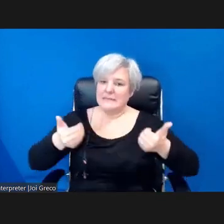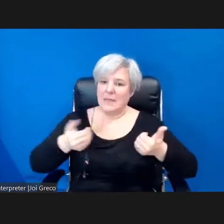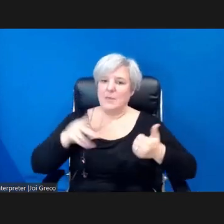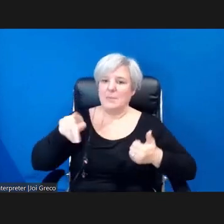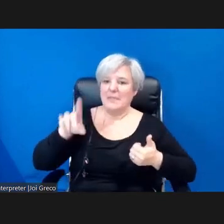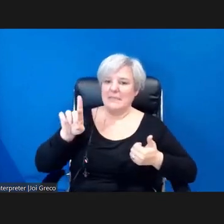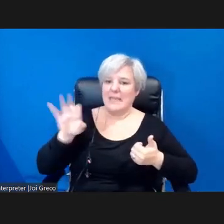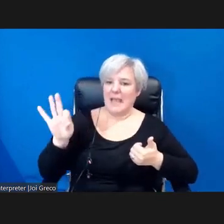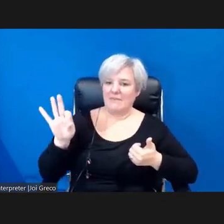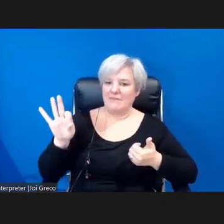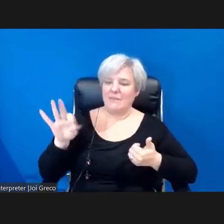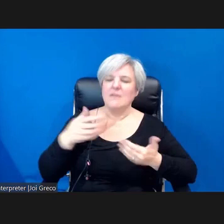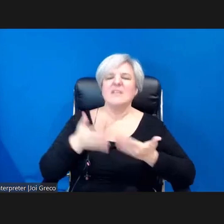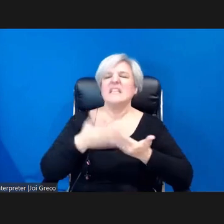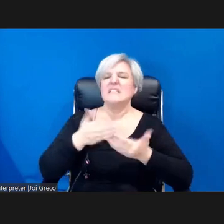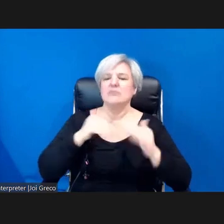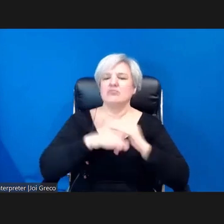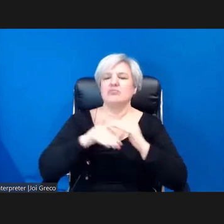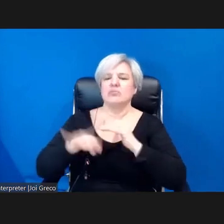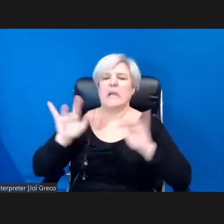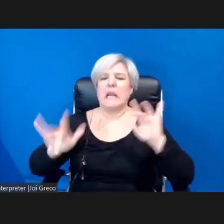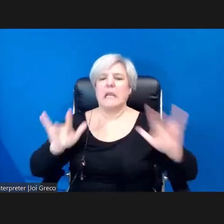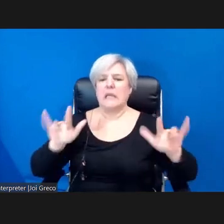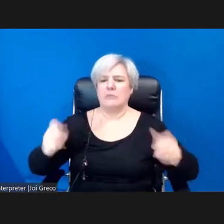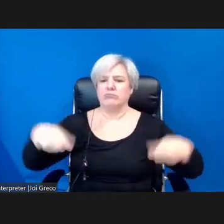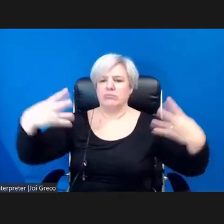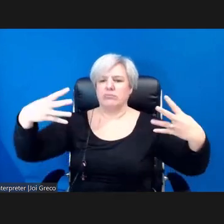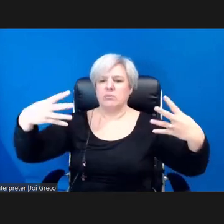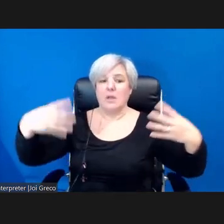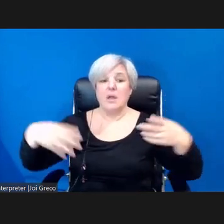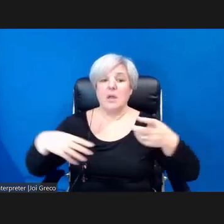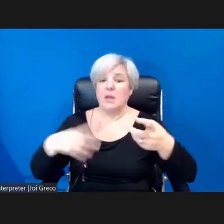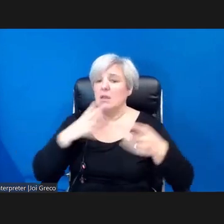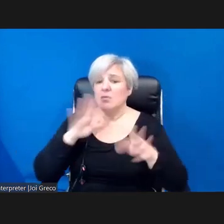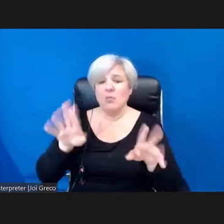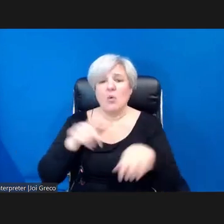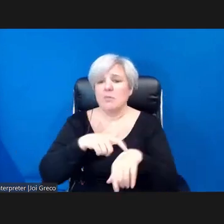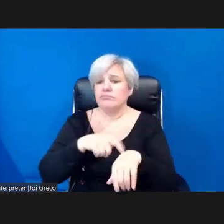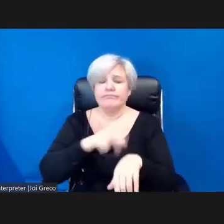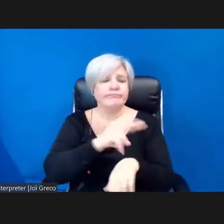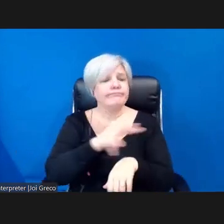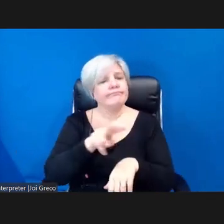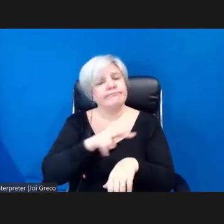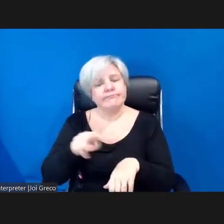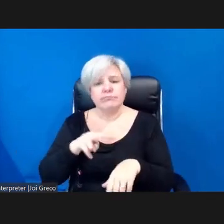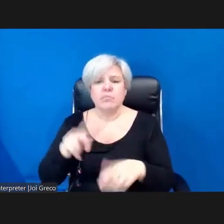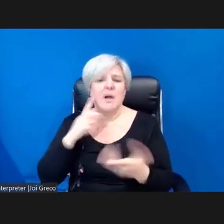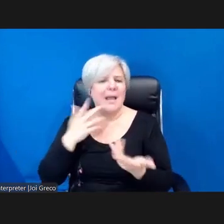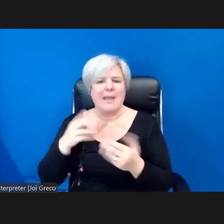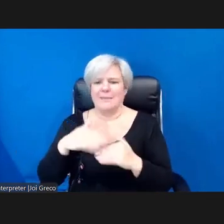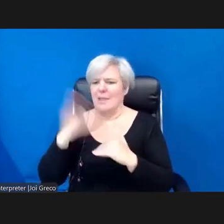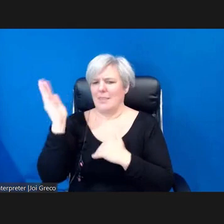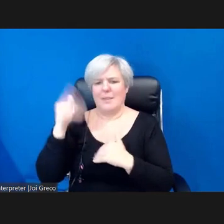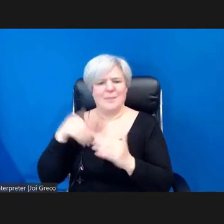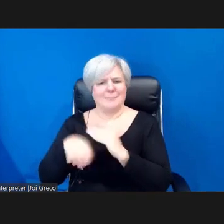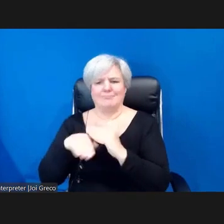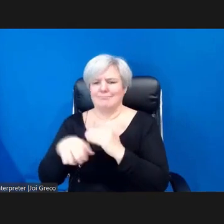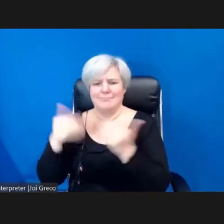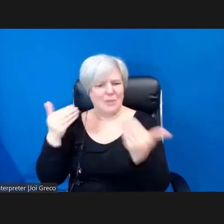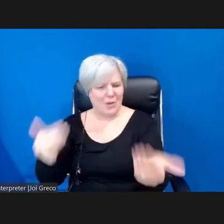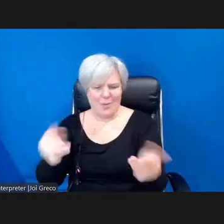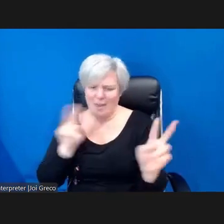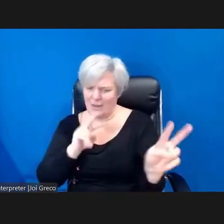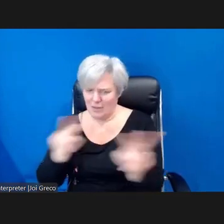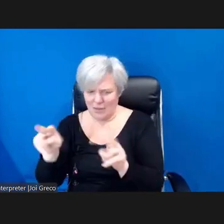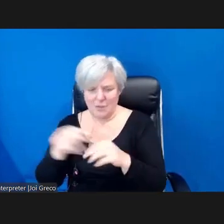easy access. You can view them at your leisure, as well as have unlimited access to them. An